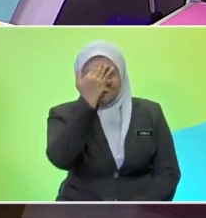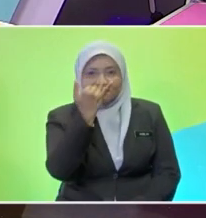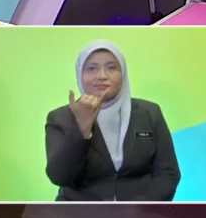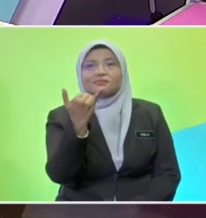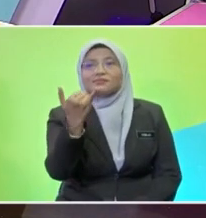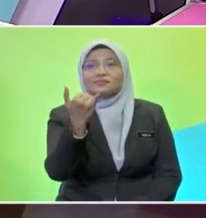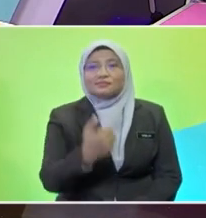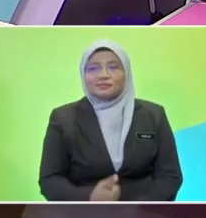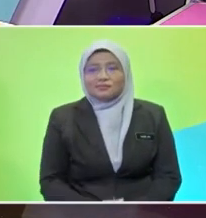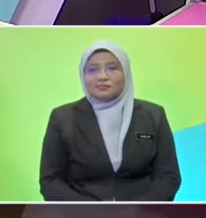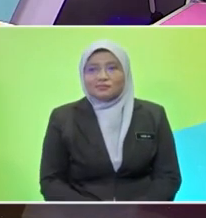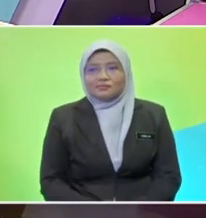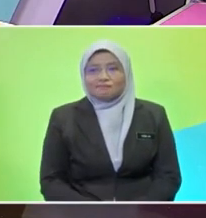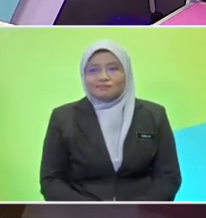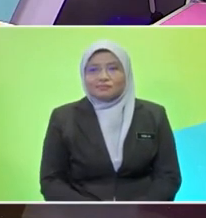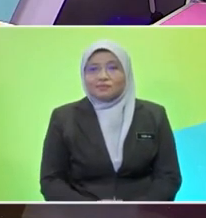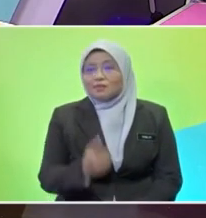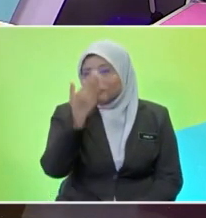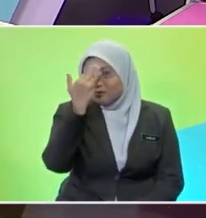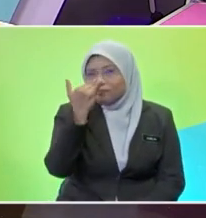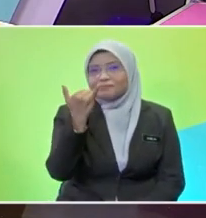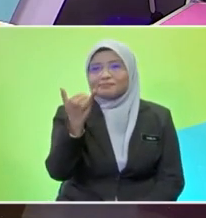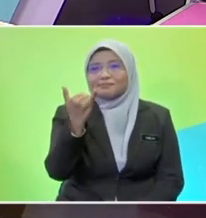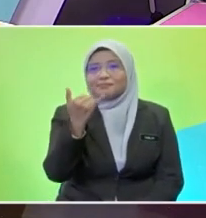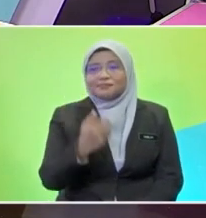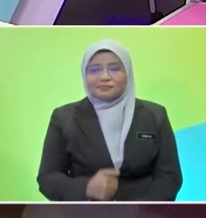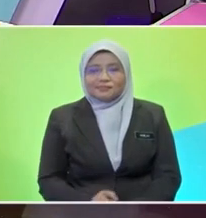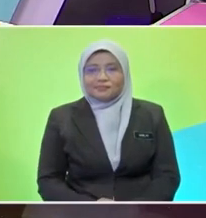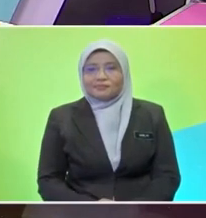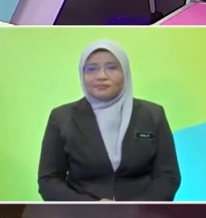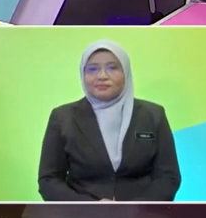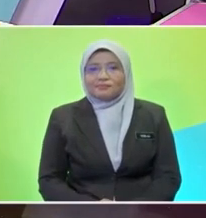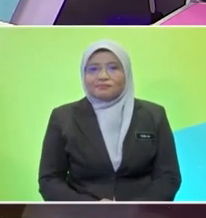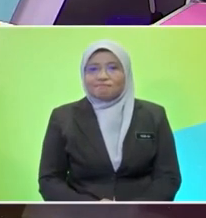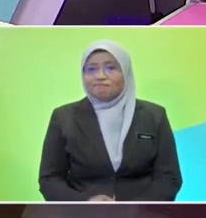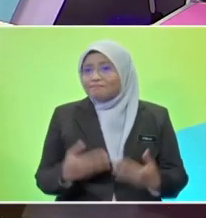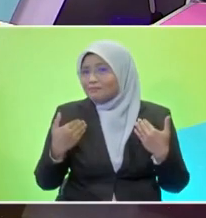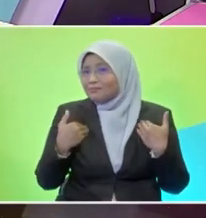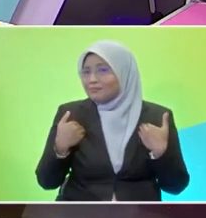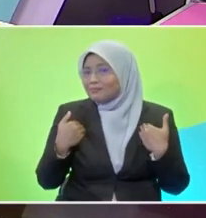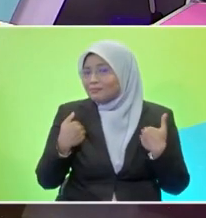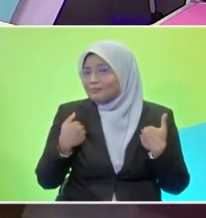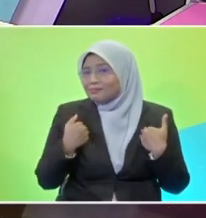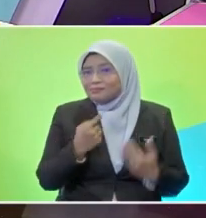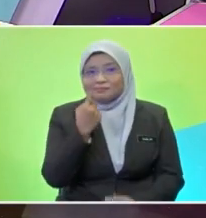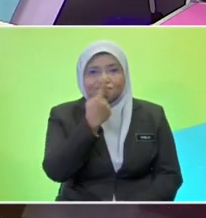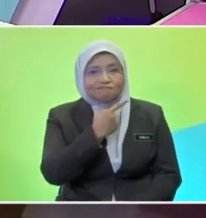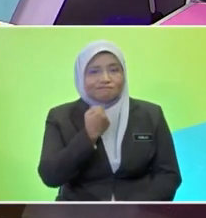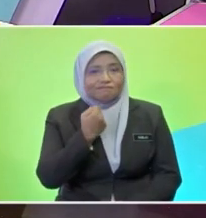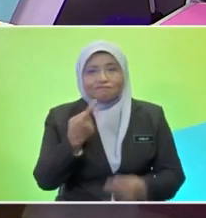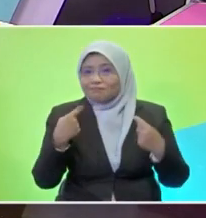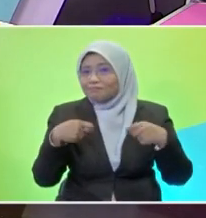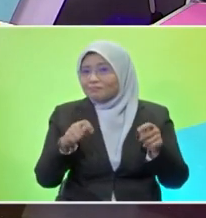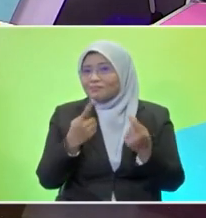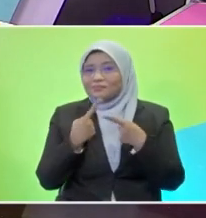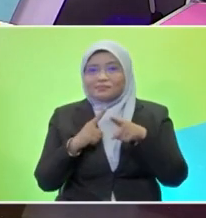Why do you do this to me? You are so in the mood, Hanif, today. I love to sing. Alright, anyone with why? Raise up your hand if you have a question with